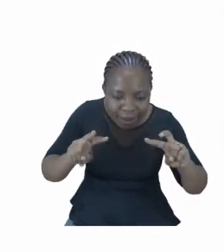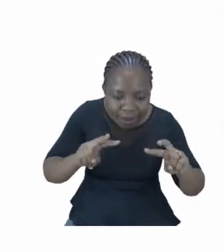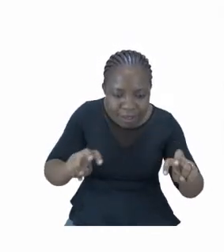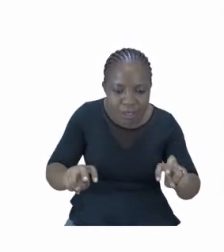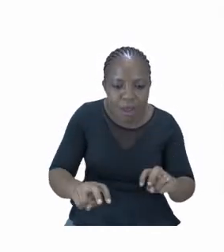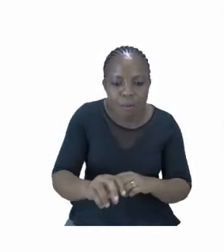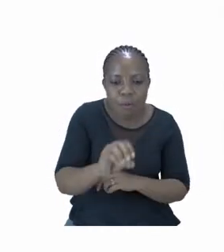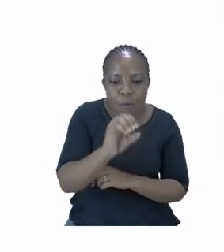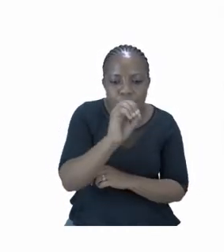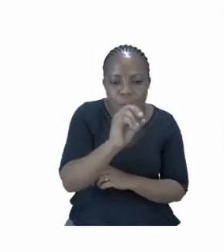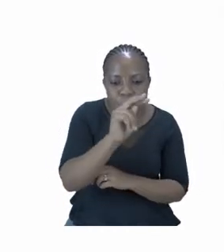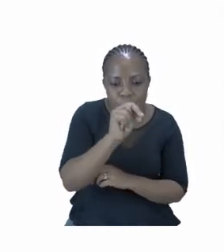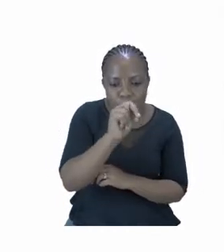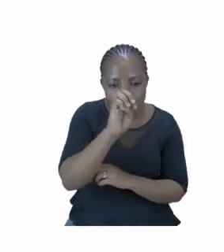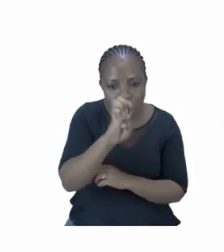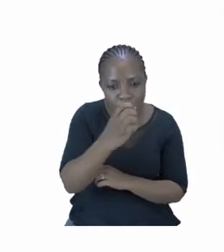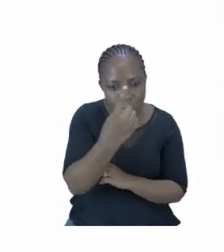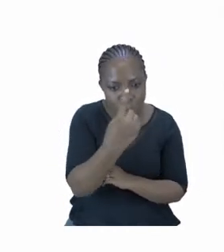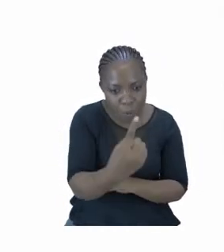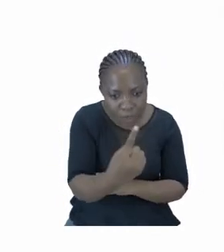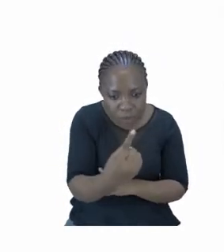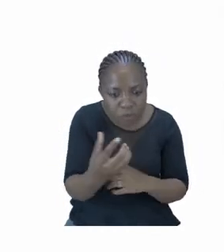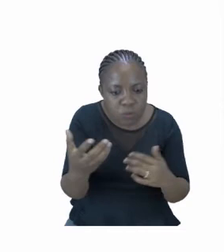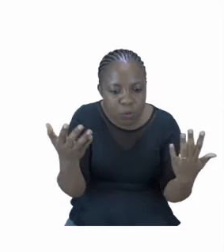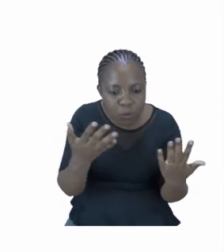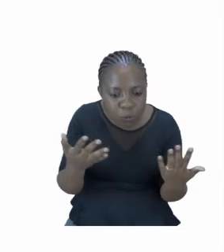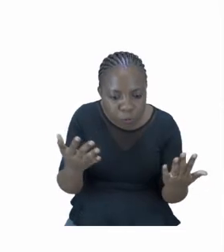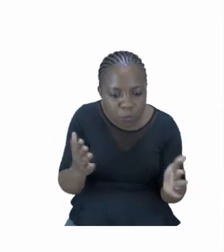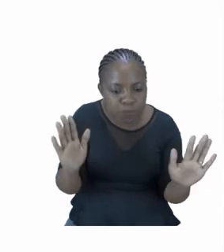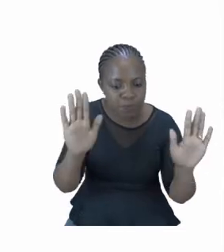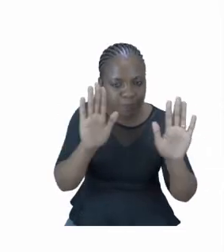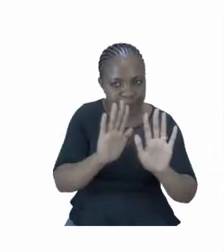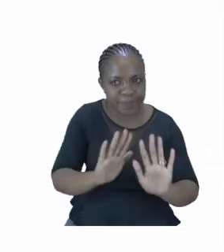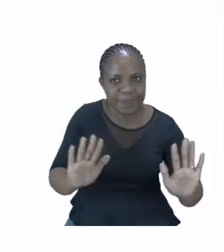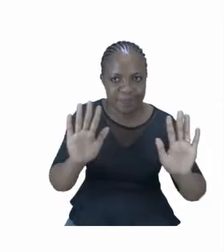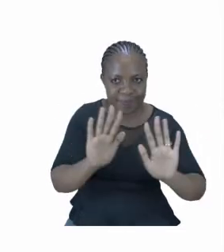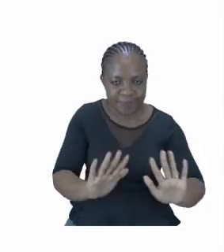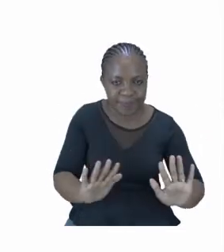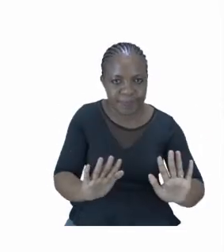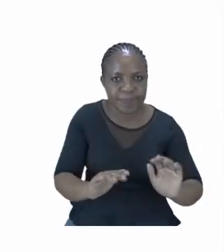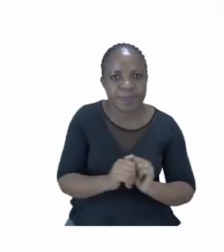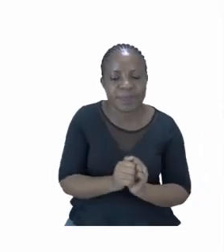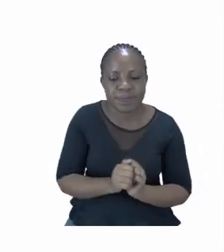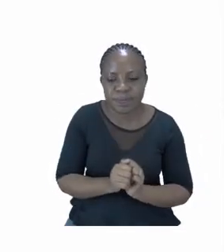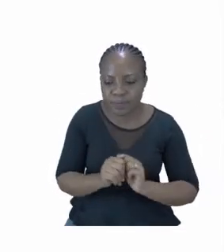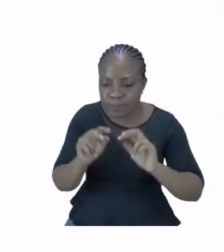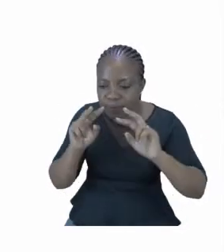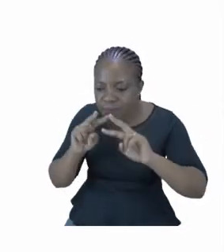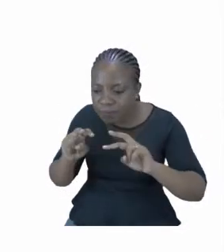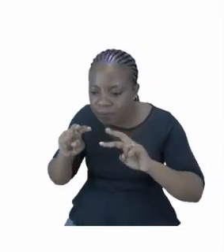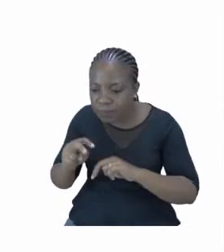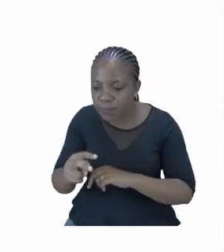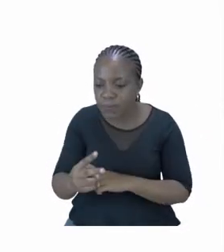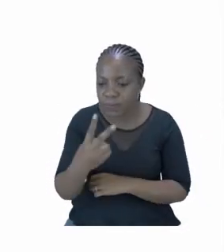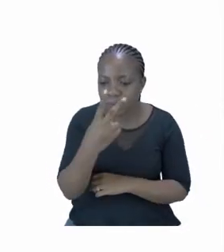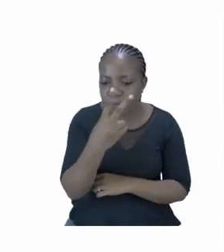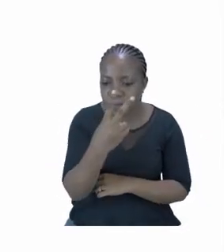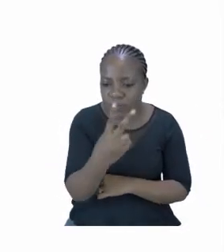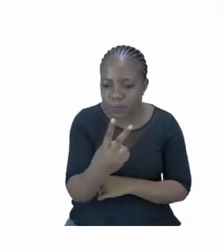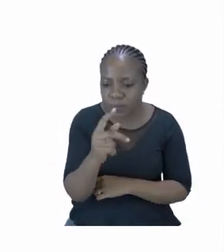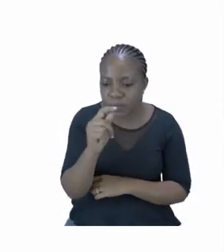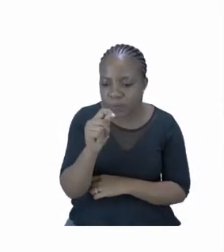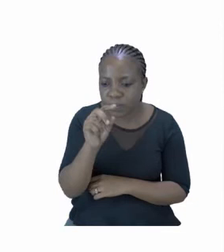word one and then color it. And then the word